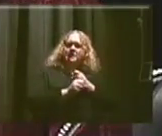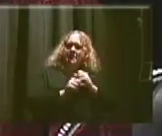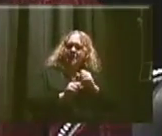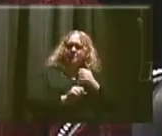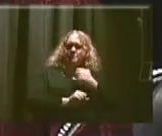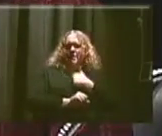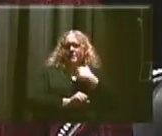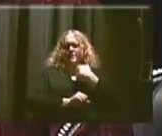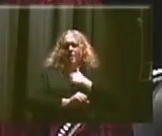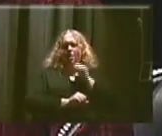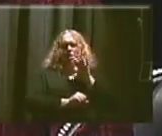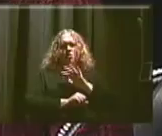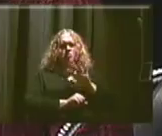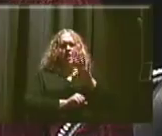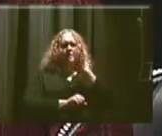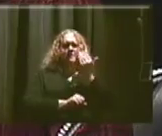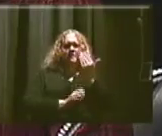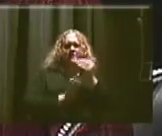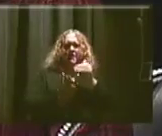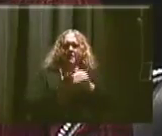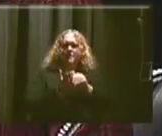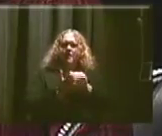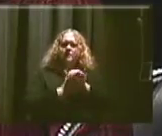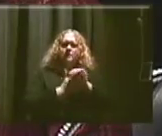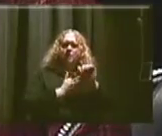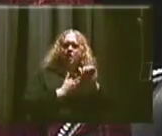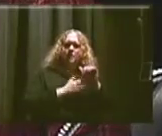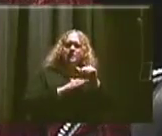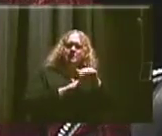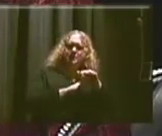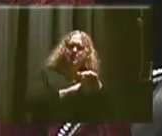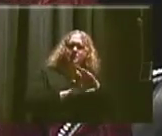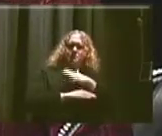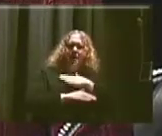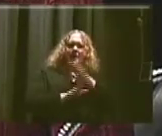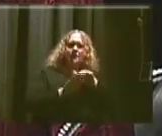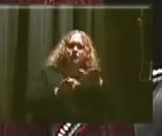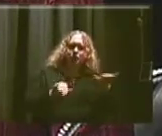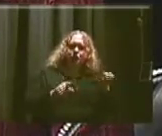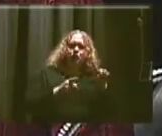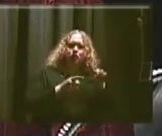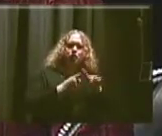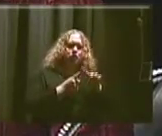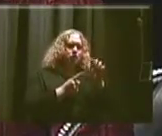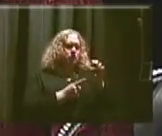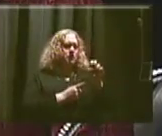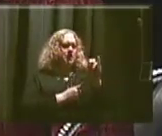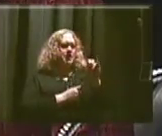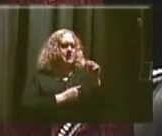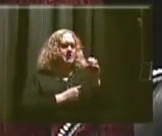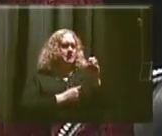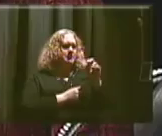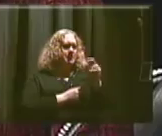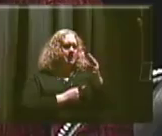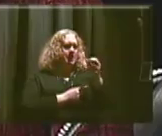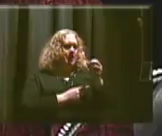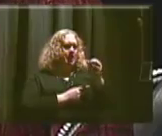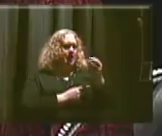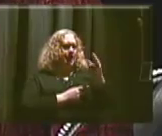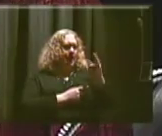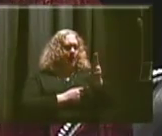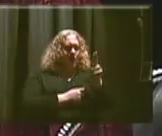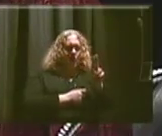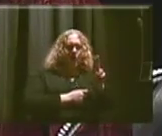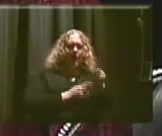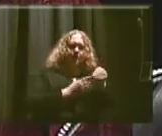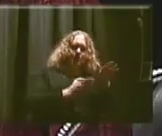than $15,000 by sending my children to Eisenhower, a public school, rather than a private school.